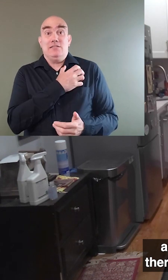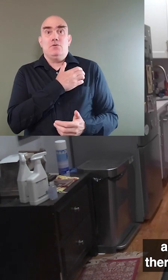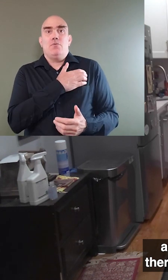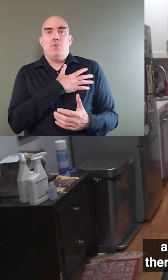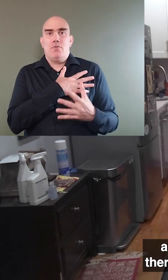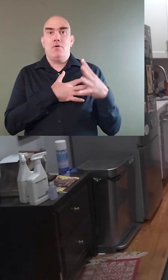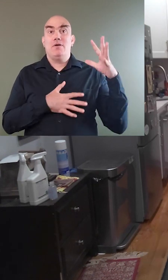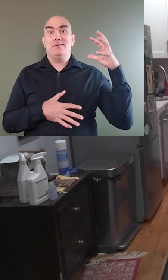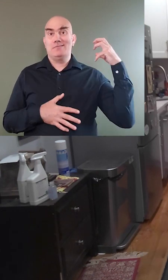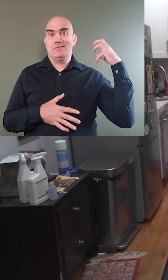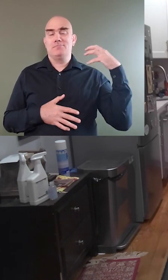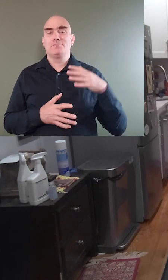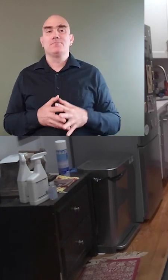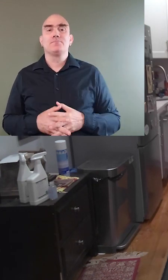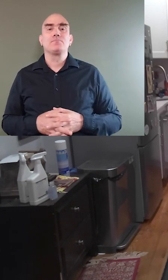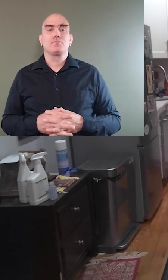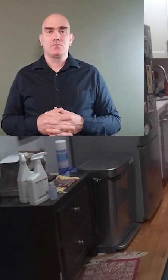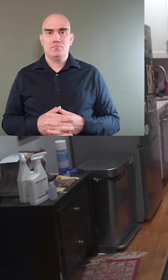arm moving.